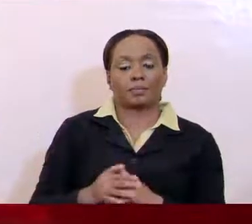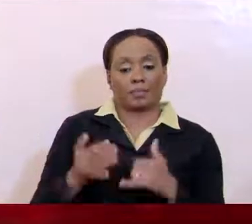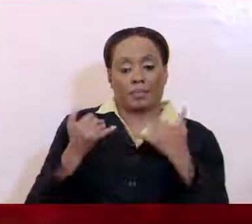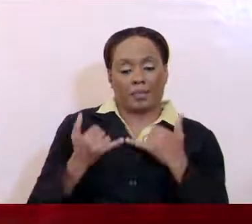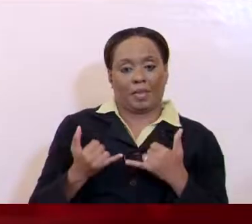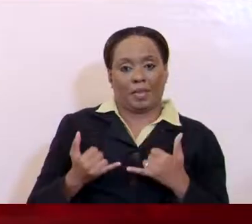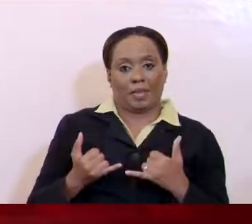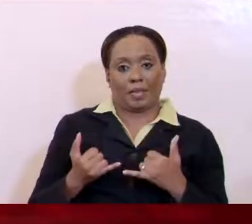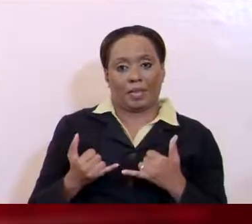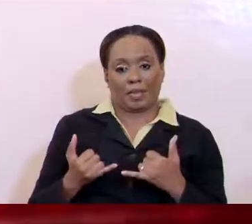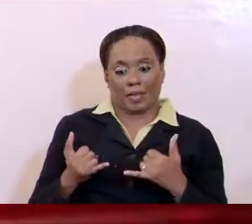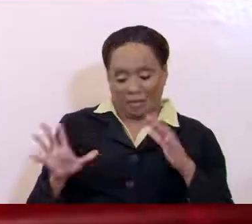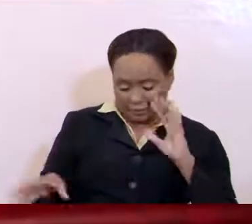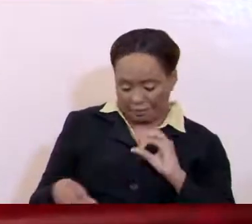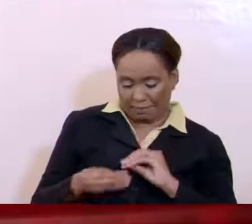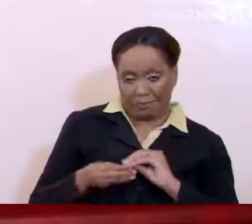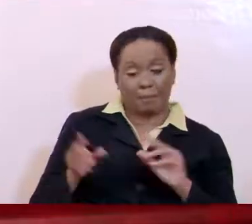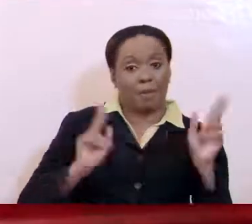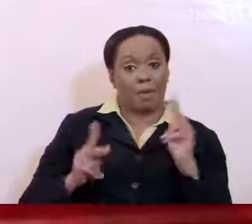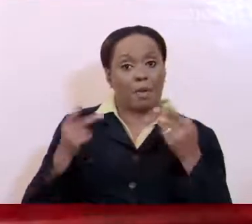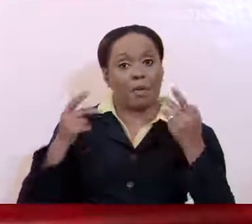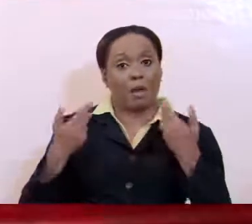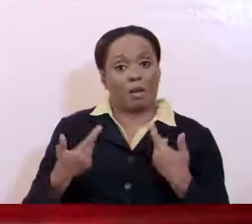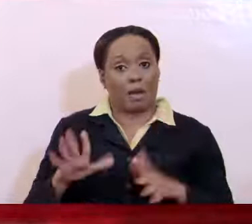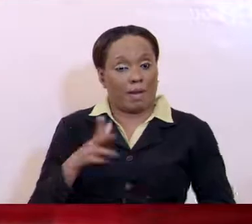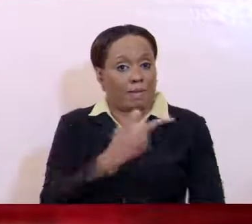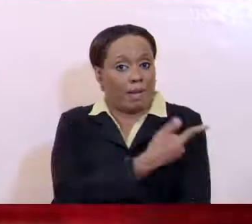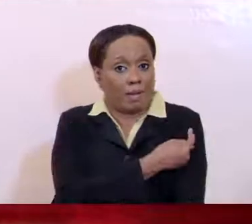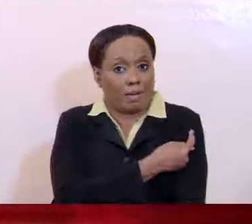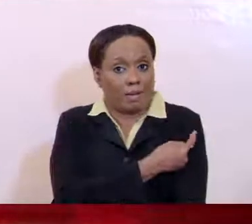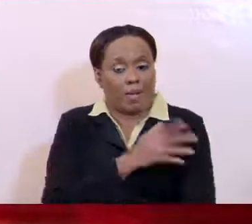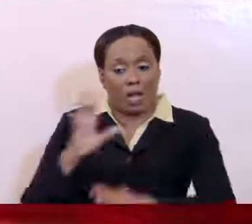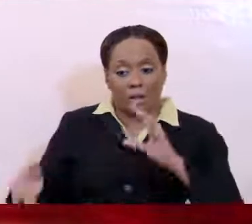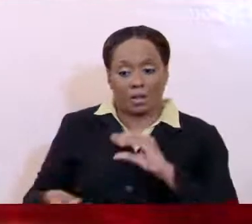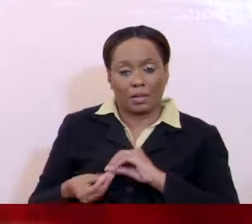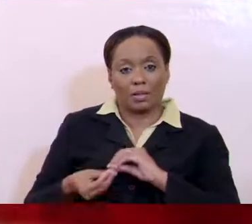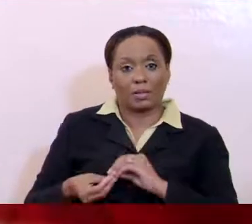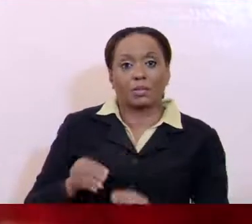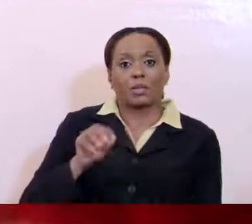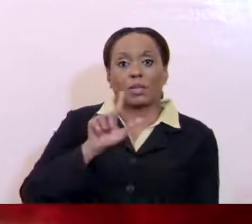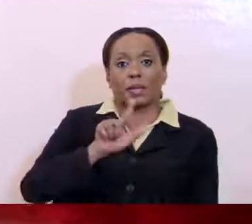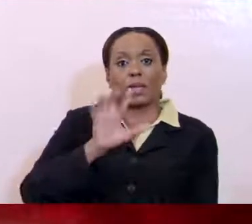the total number of persons who have been vaccinated for COVID-19 is